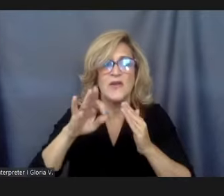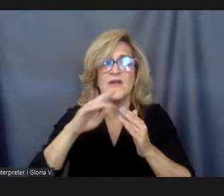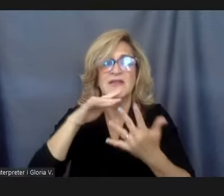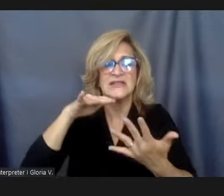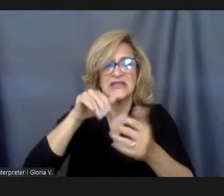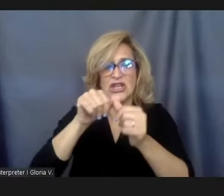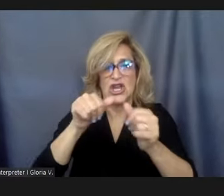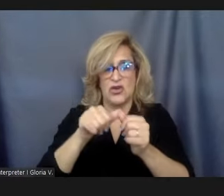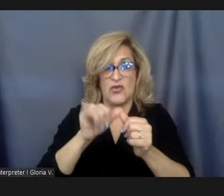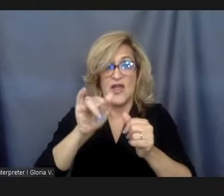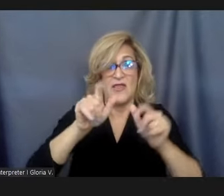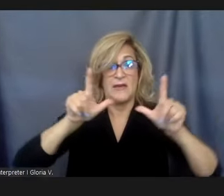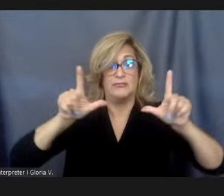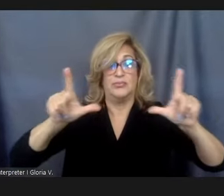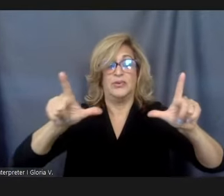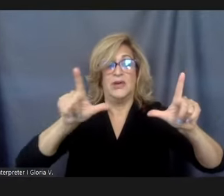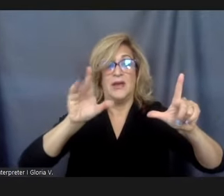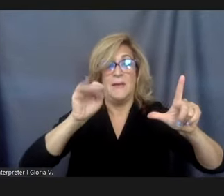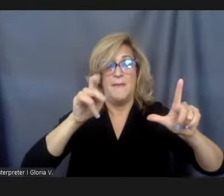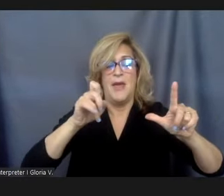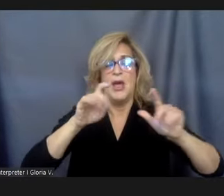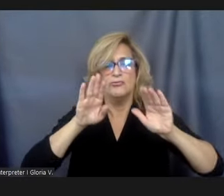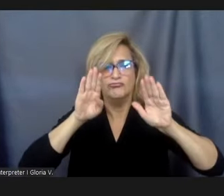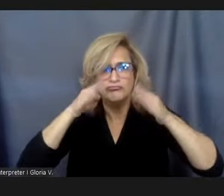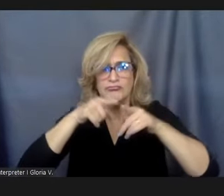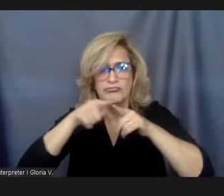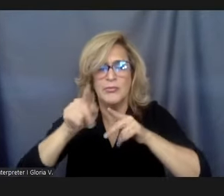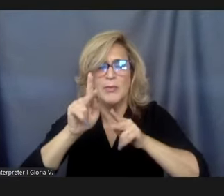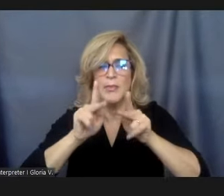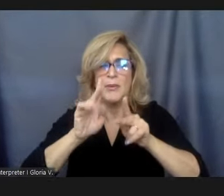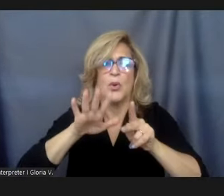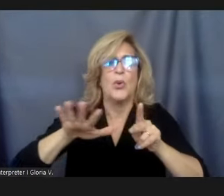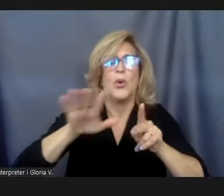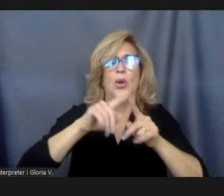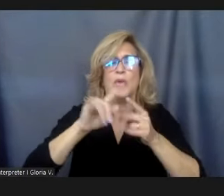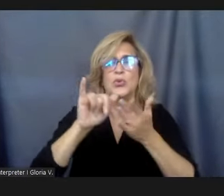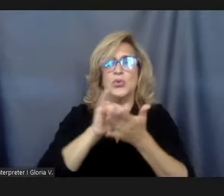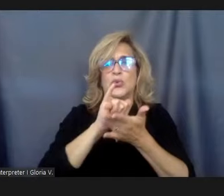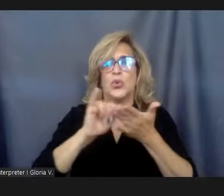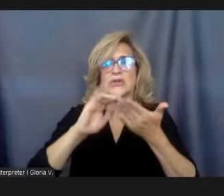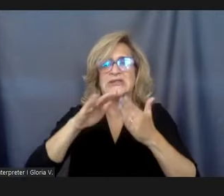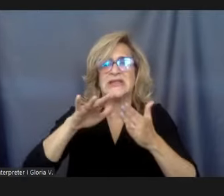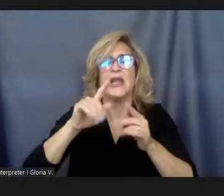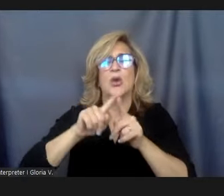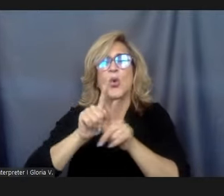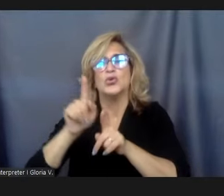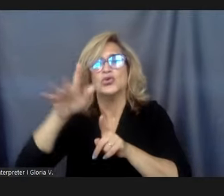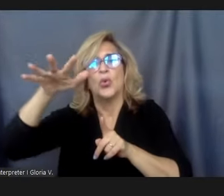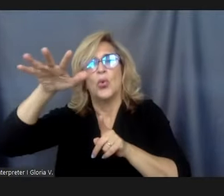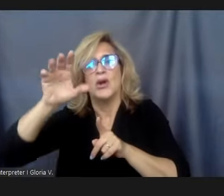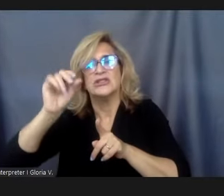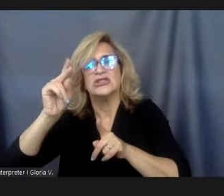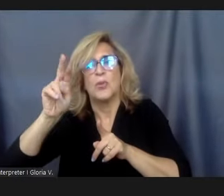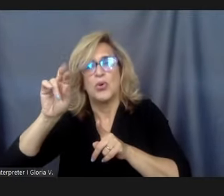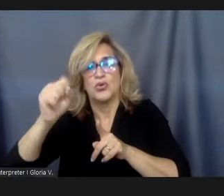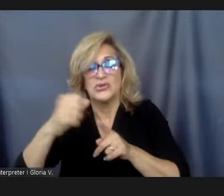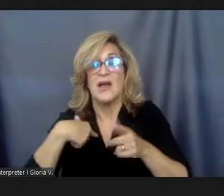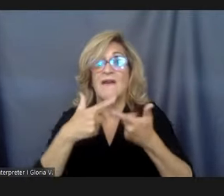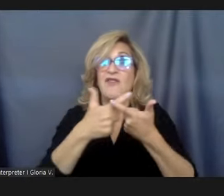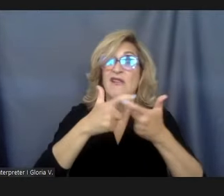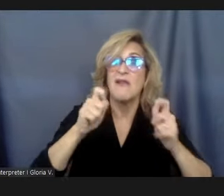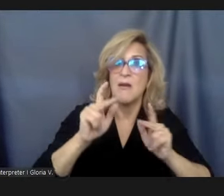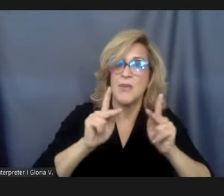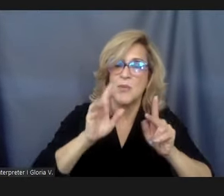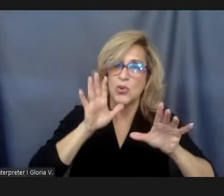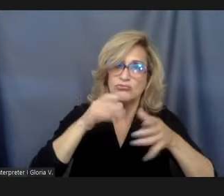large concentrations of environmental justice populations in New York City and the immediately surrounding suburbs. There are also large concentrations